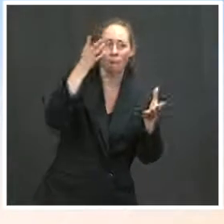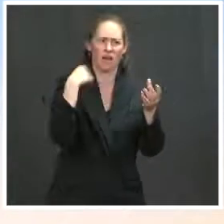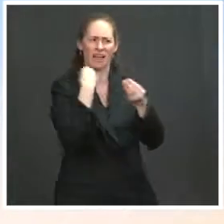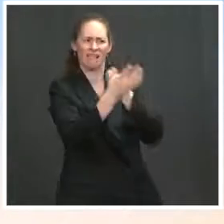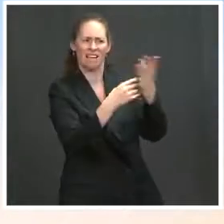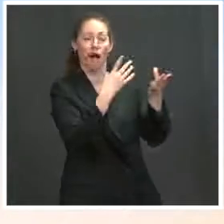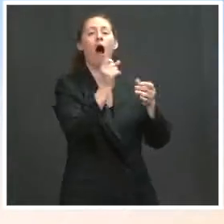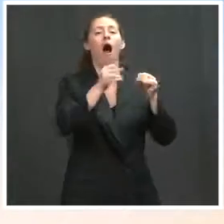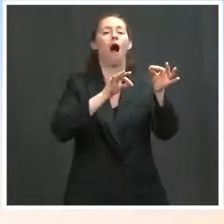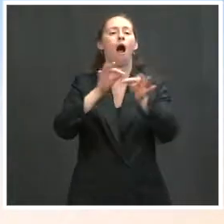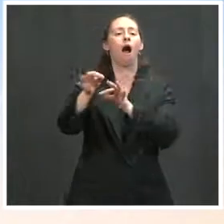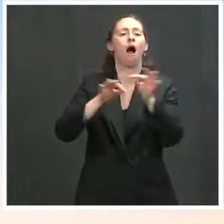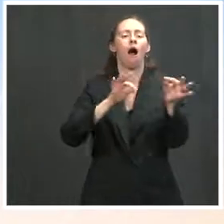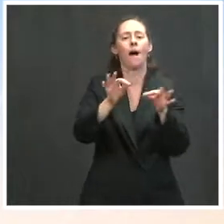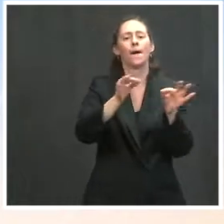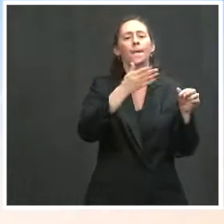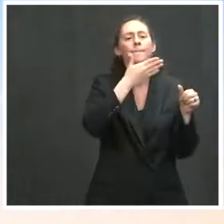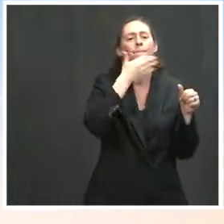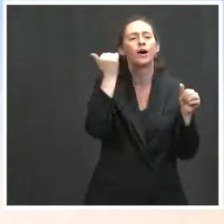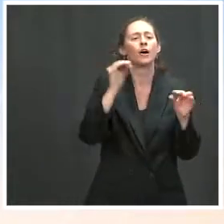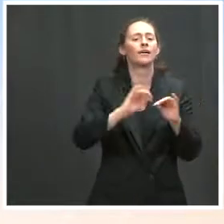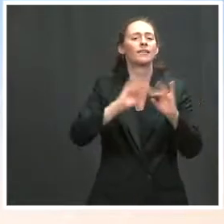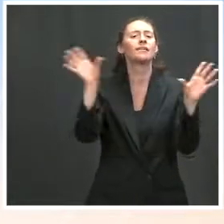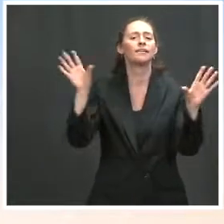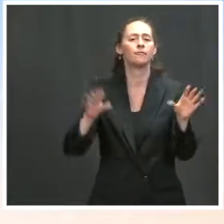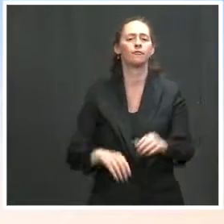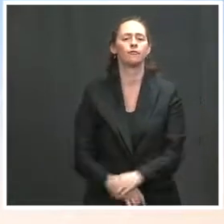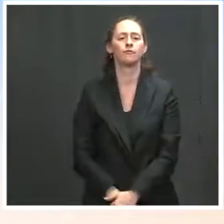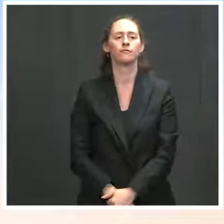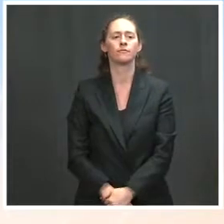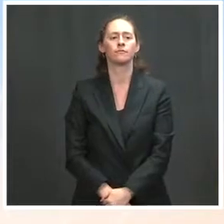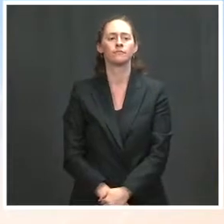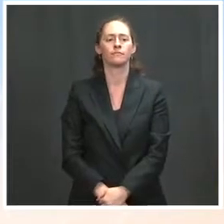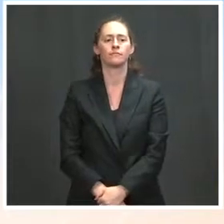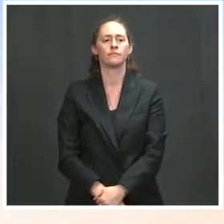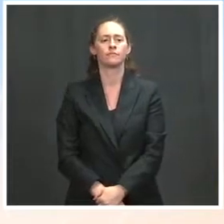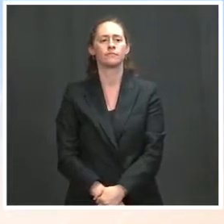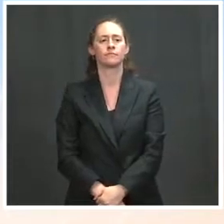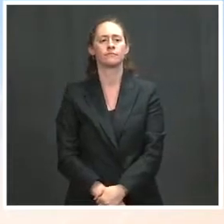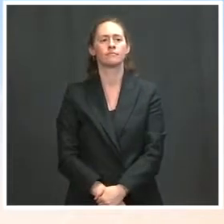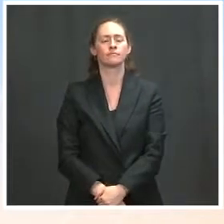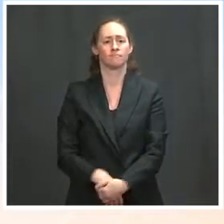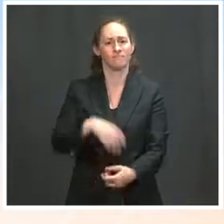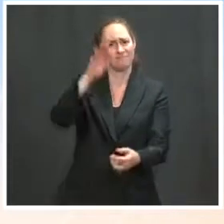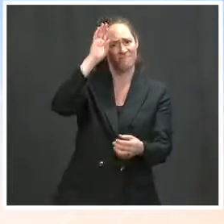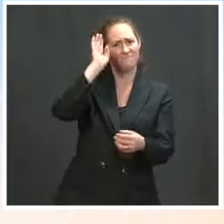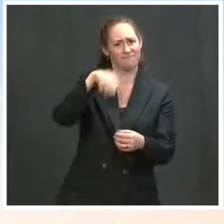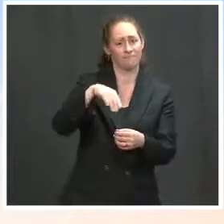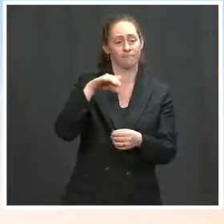not lost on us, right? Like I said, those numbers are alarming, and we're going to continue to do the work. It's not done yet.